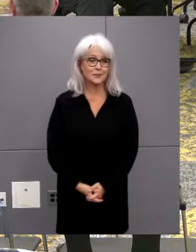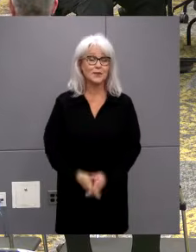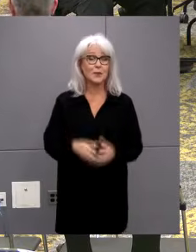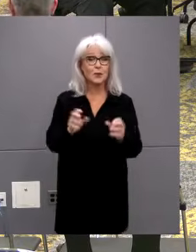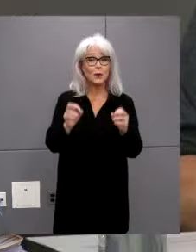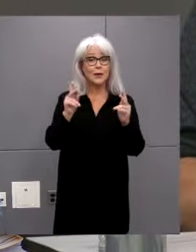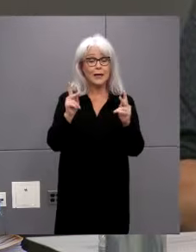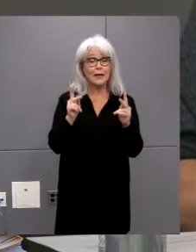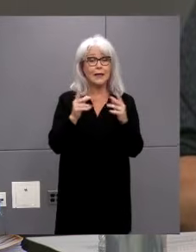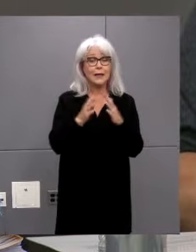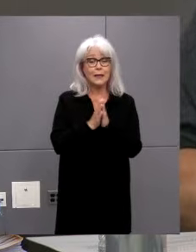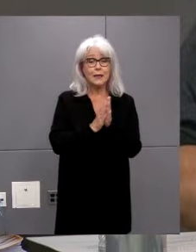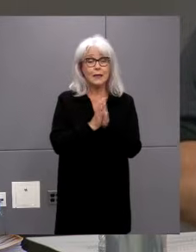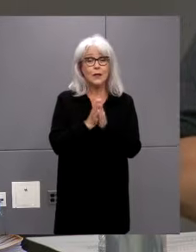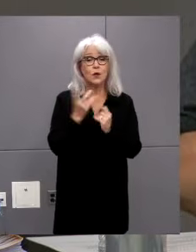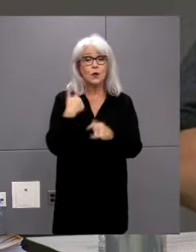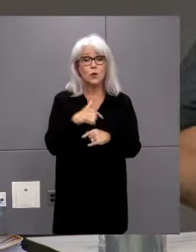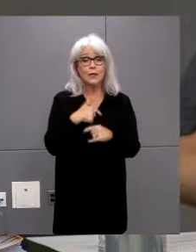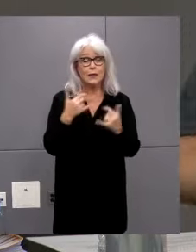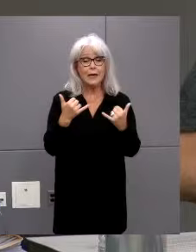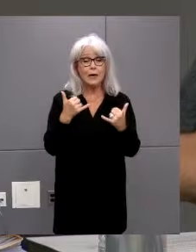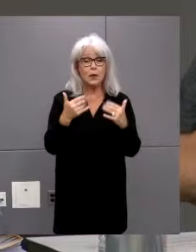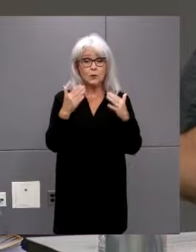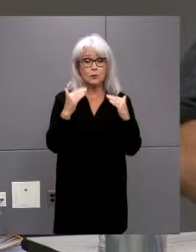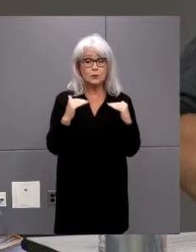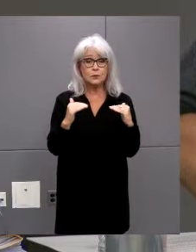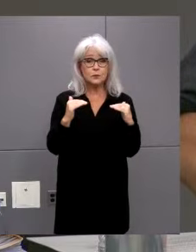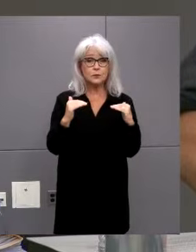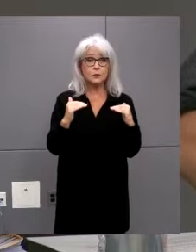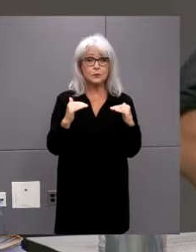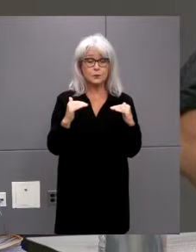Okay, we're going to